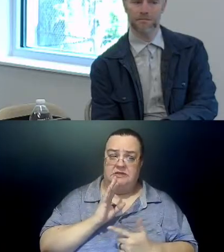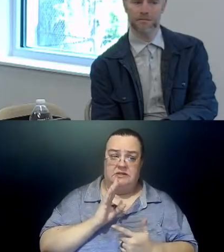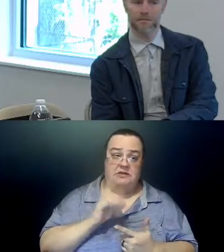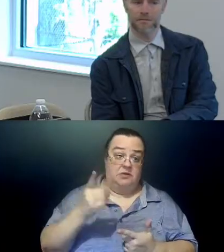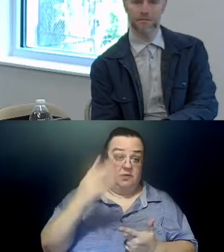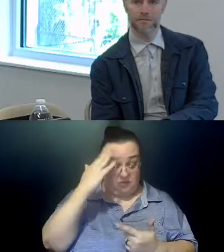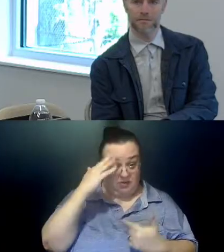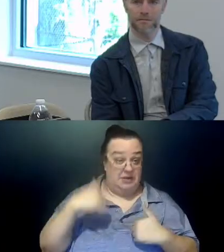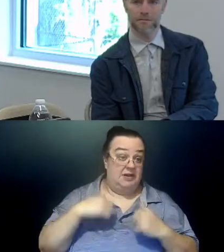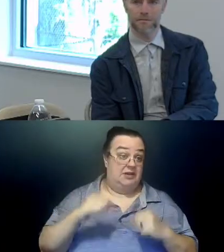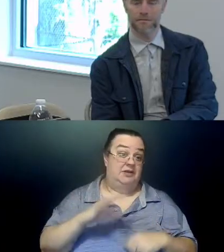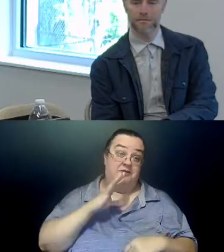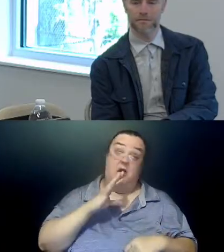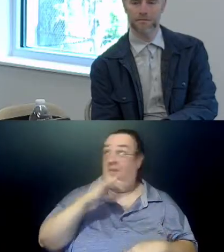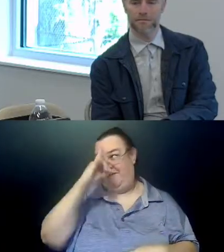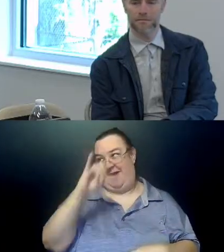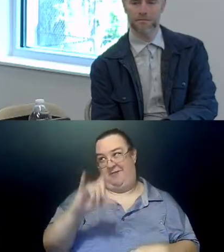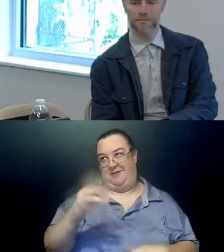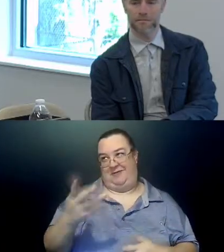forever.